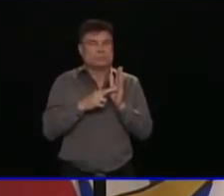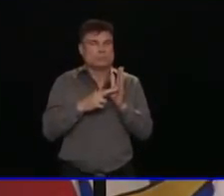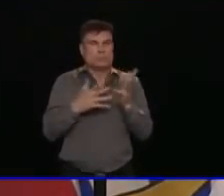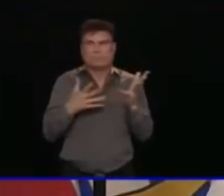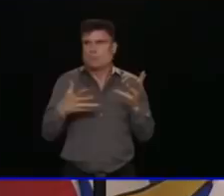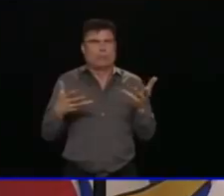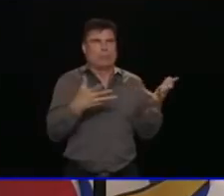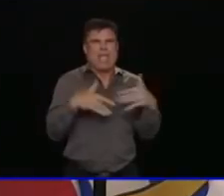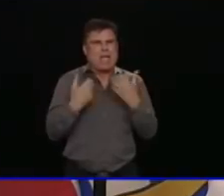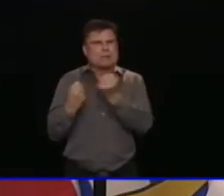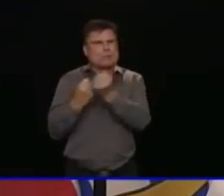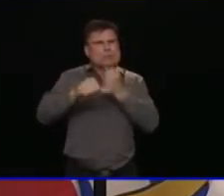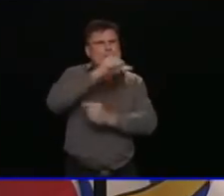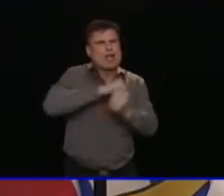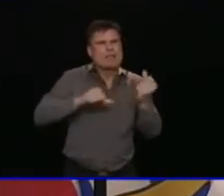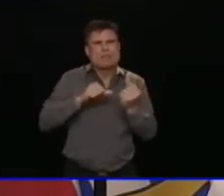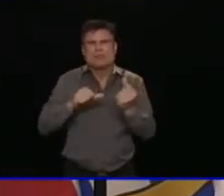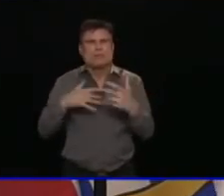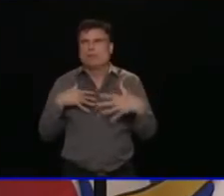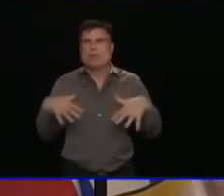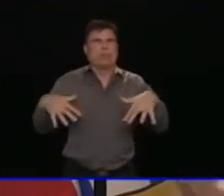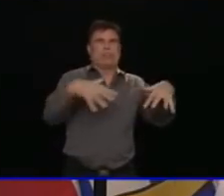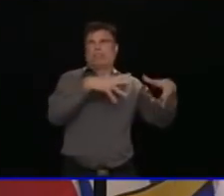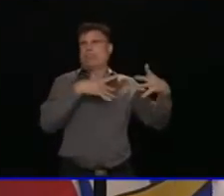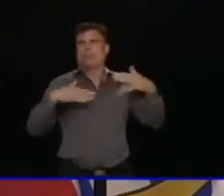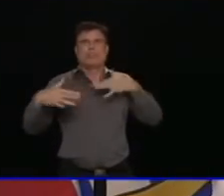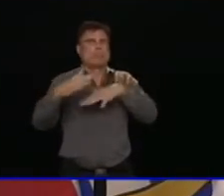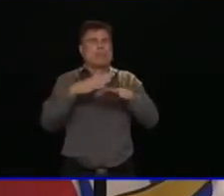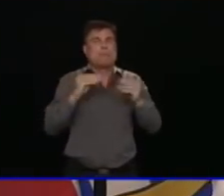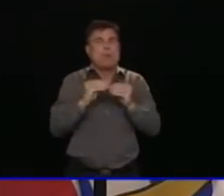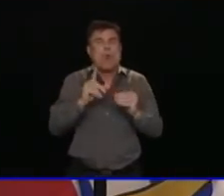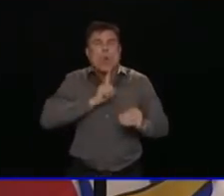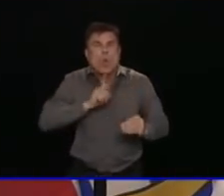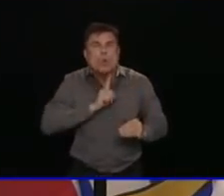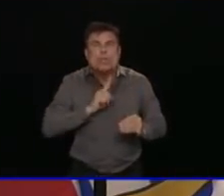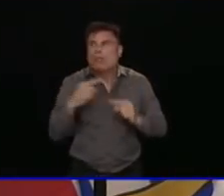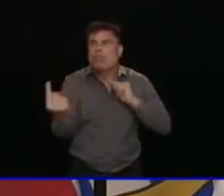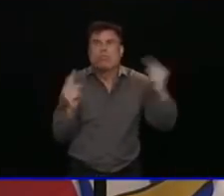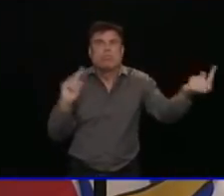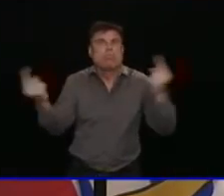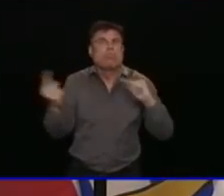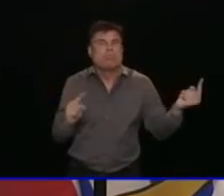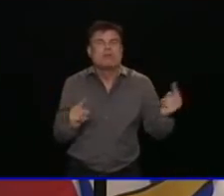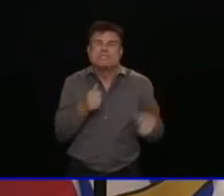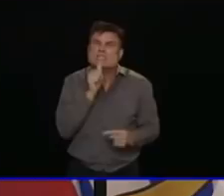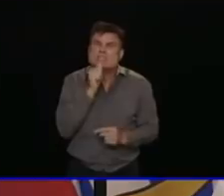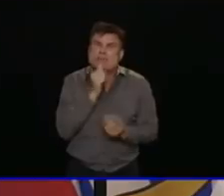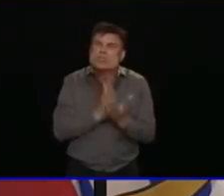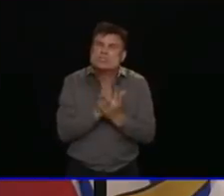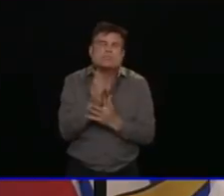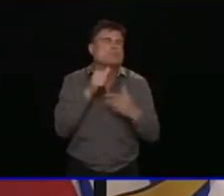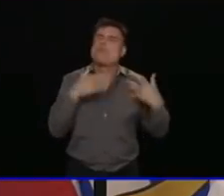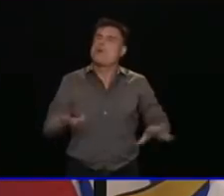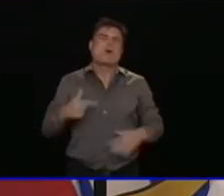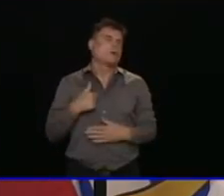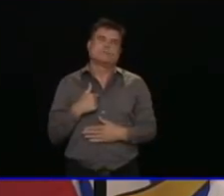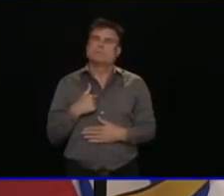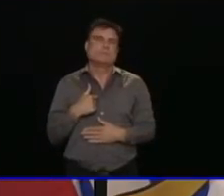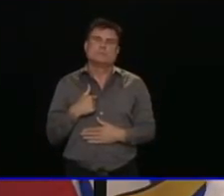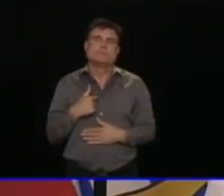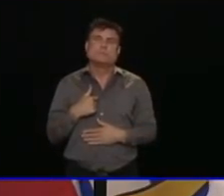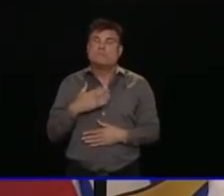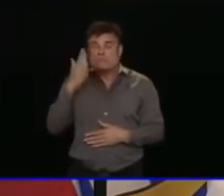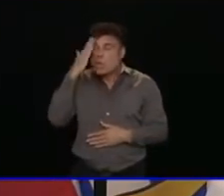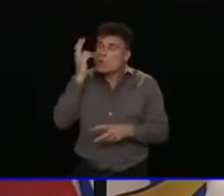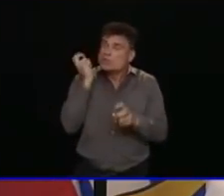through what has been a very traumatic few months for us all as a community. Do you have a follow-up, Tanya? I do,